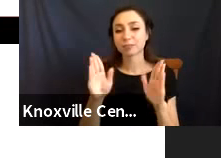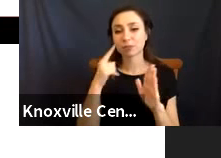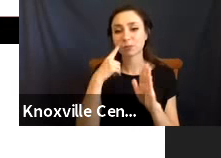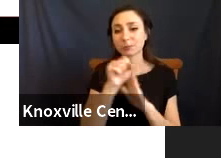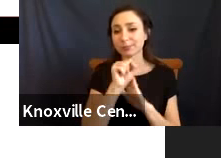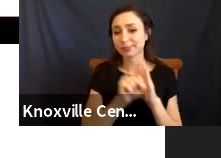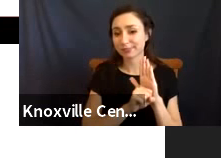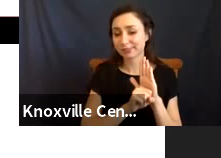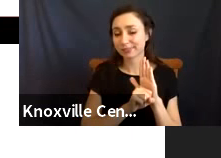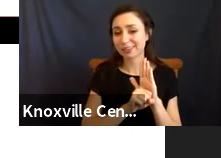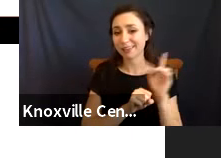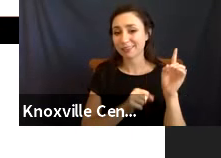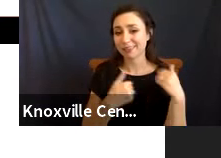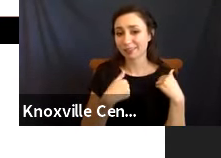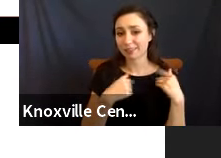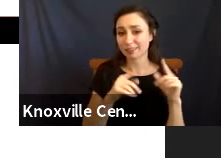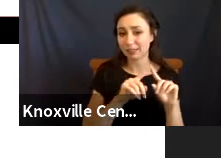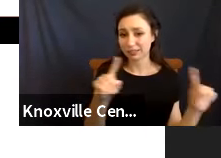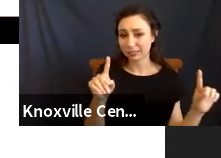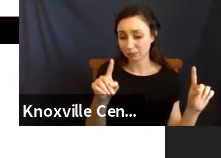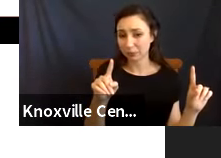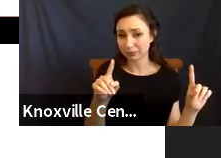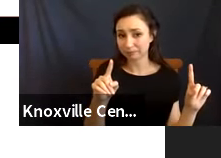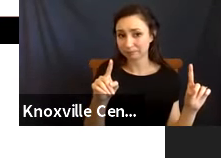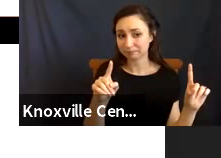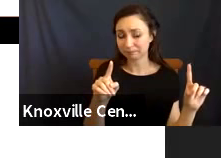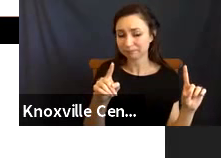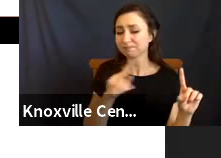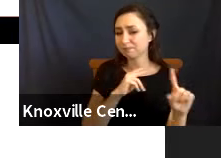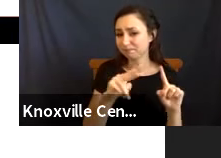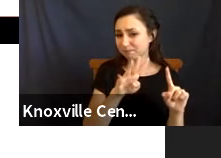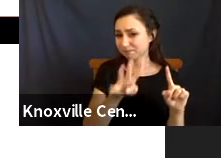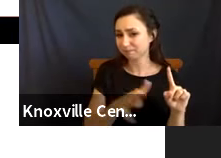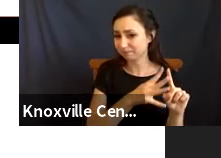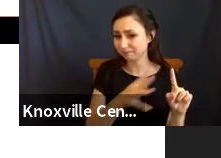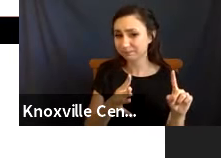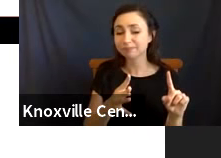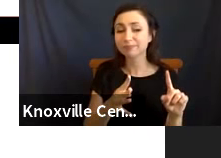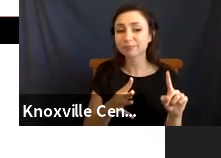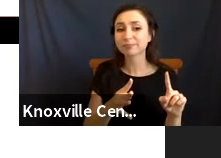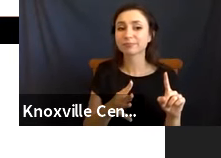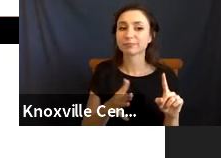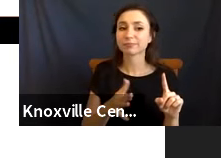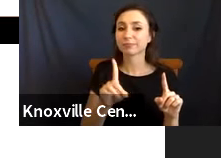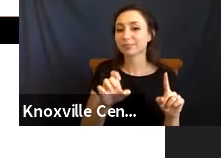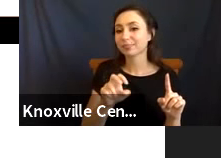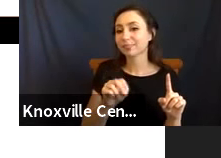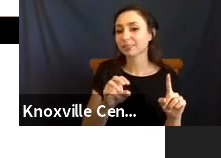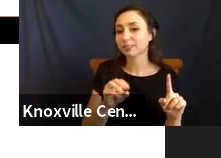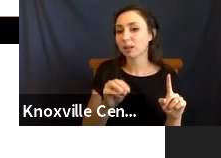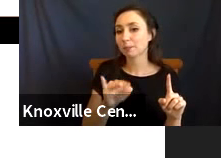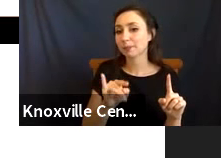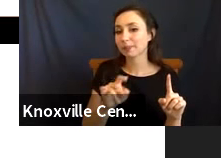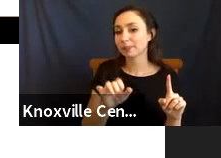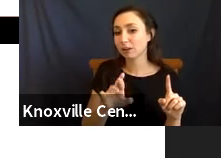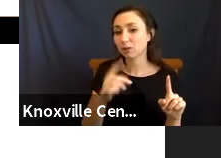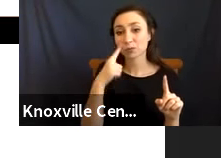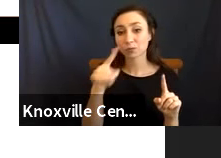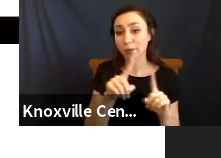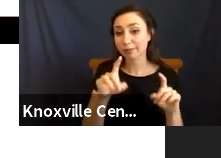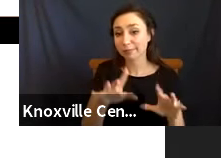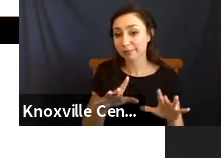state's got a different picture definitely on their denominator of the testing, in general, our new cases